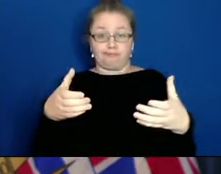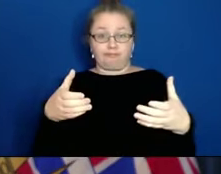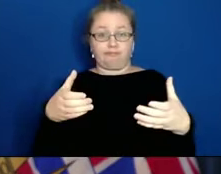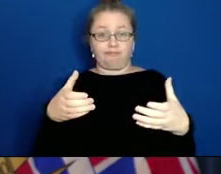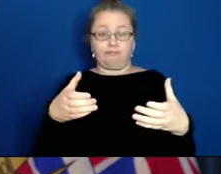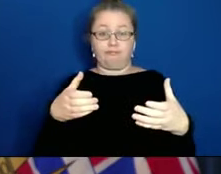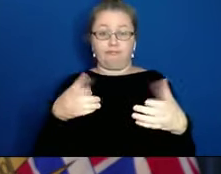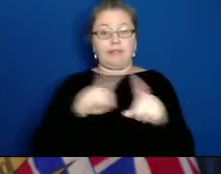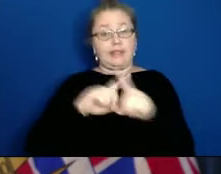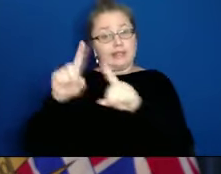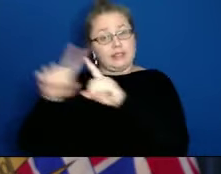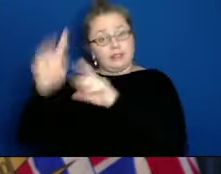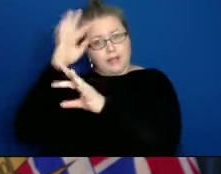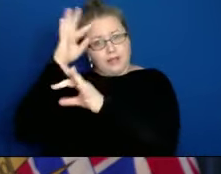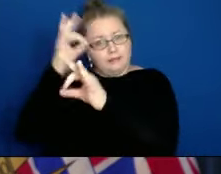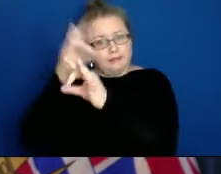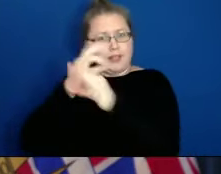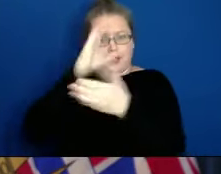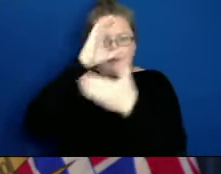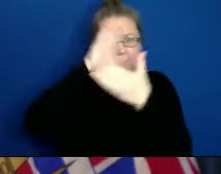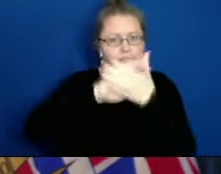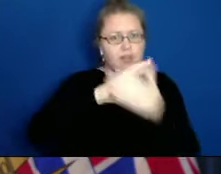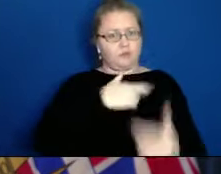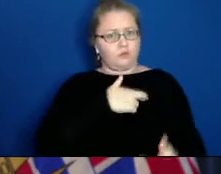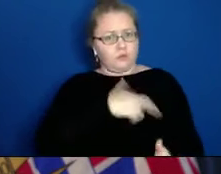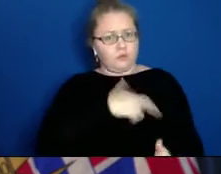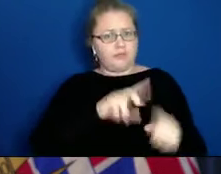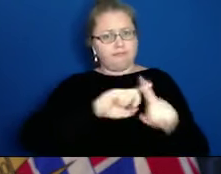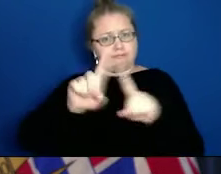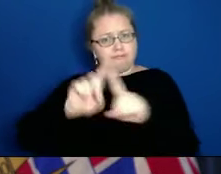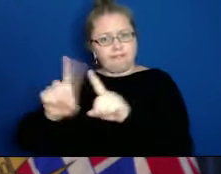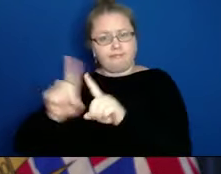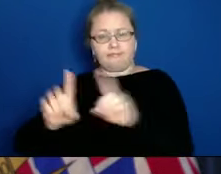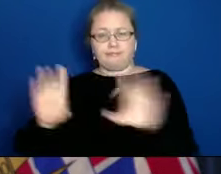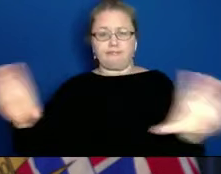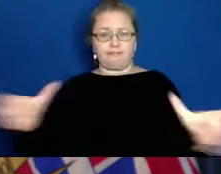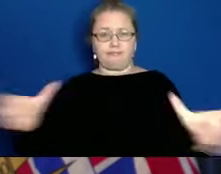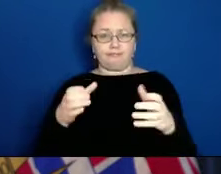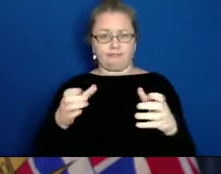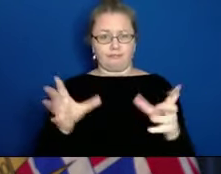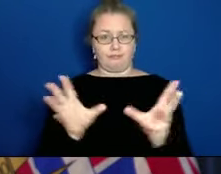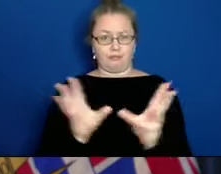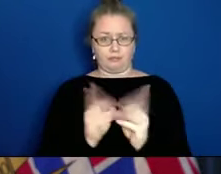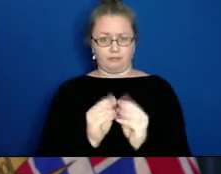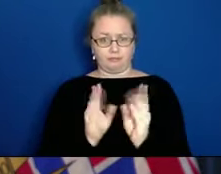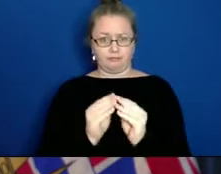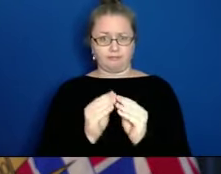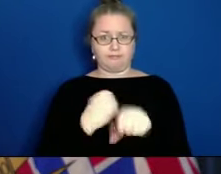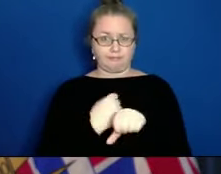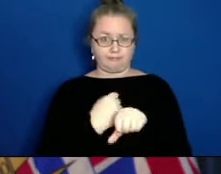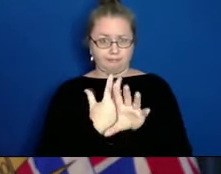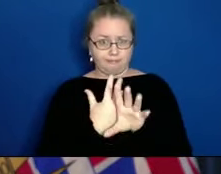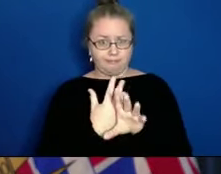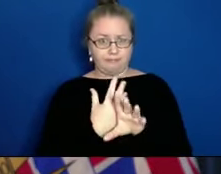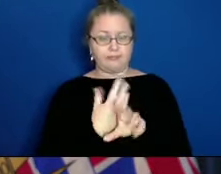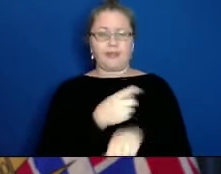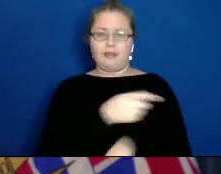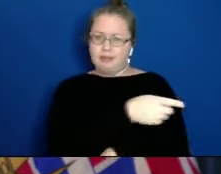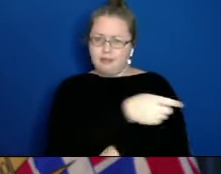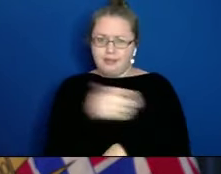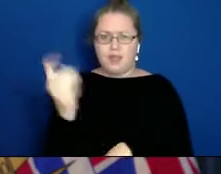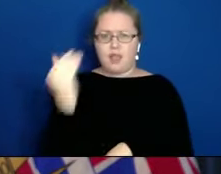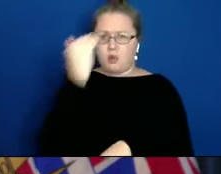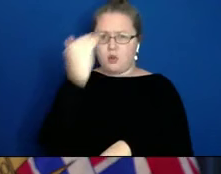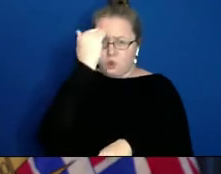a large number of faith leaders from around the province, and this is important. And they understand that we need our faith services more than